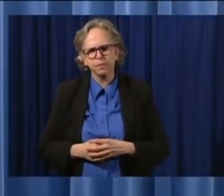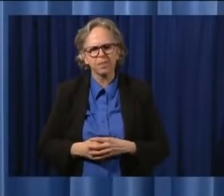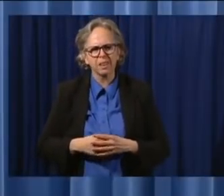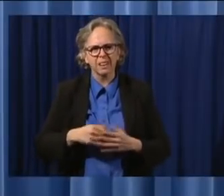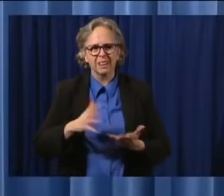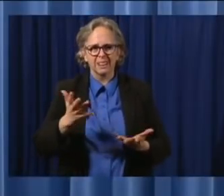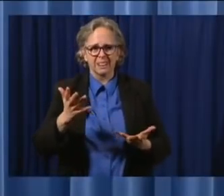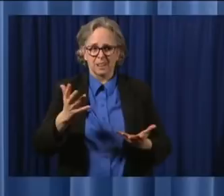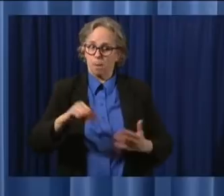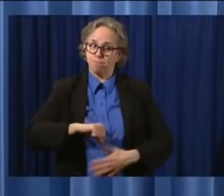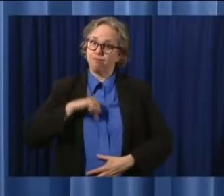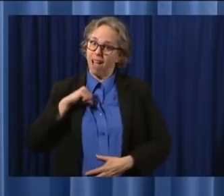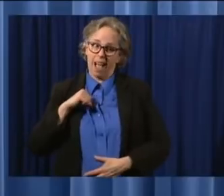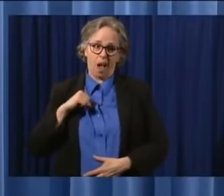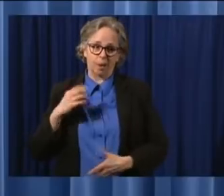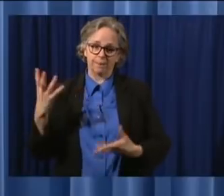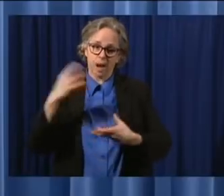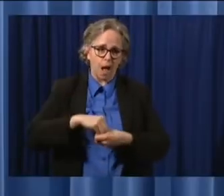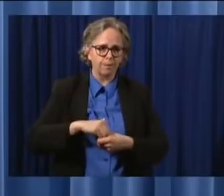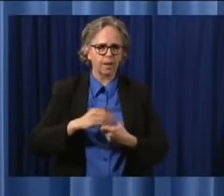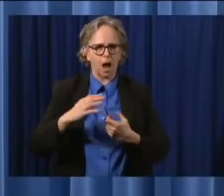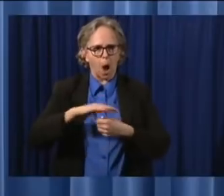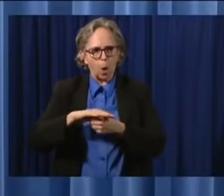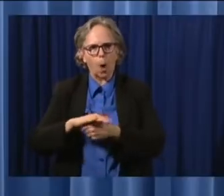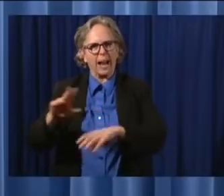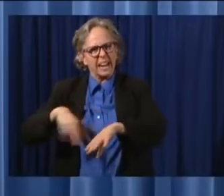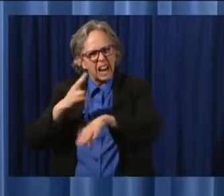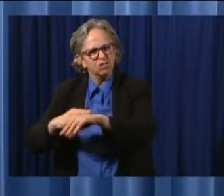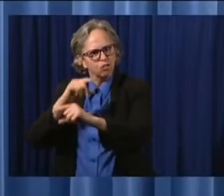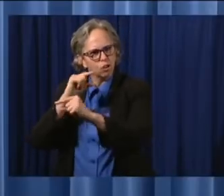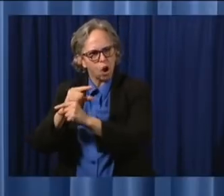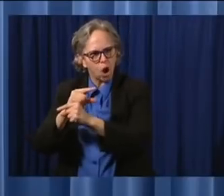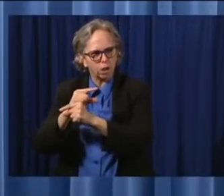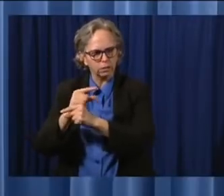the Ohio National Guard and General Harris.